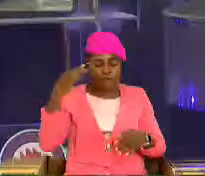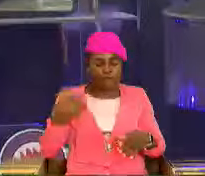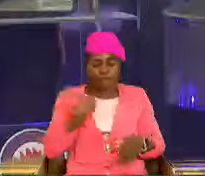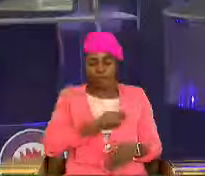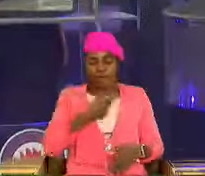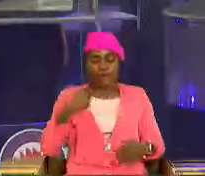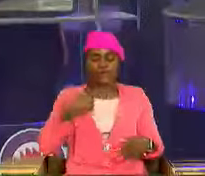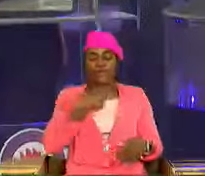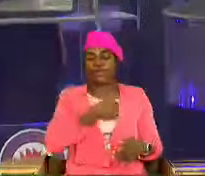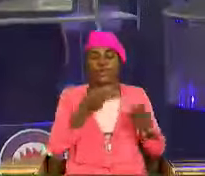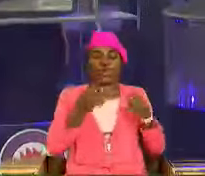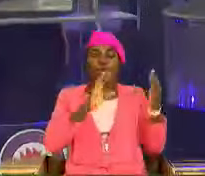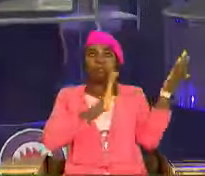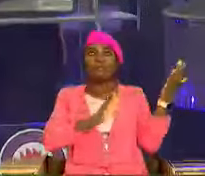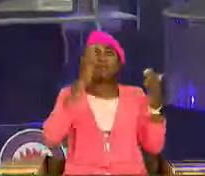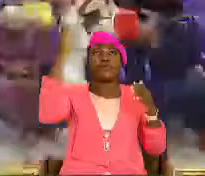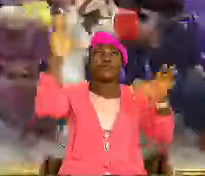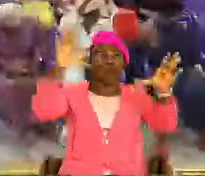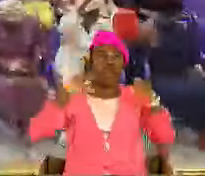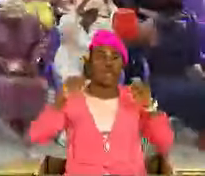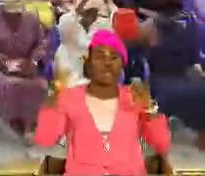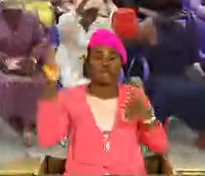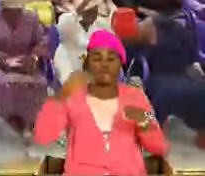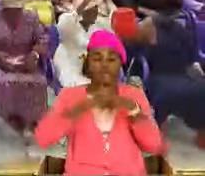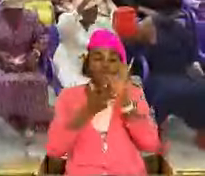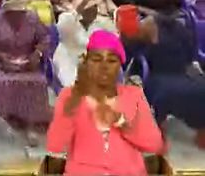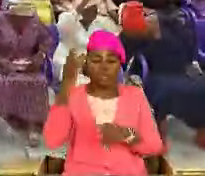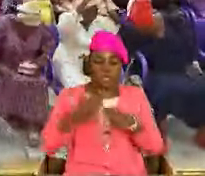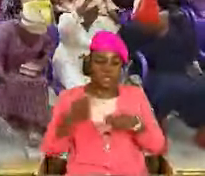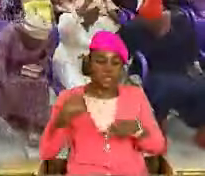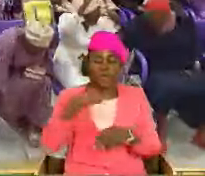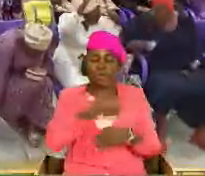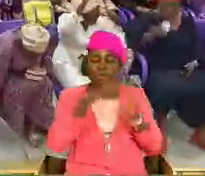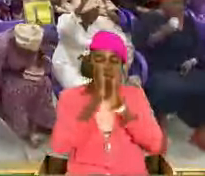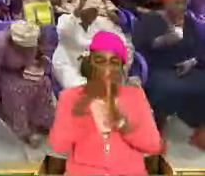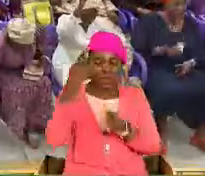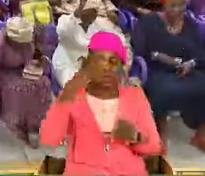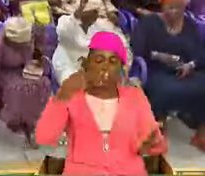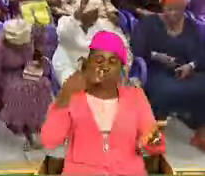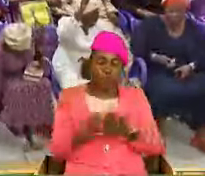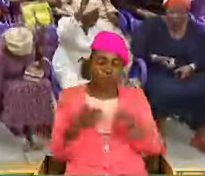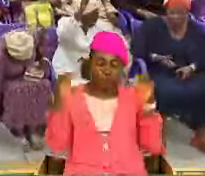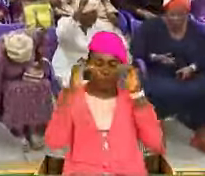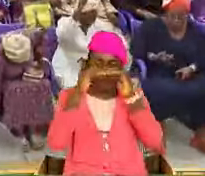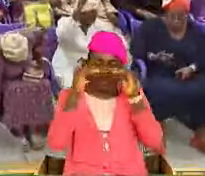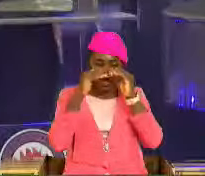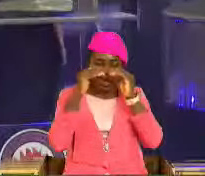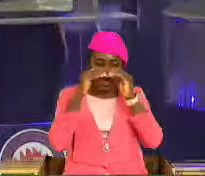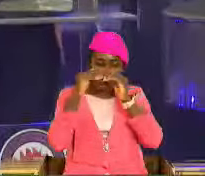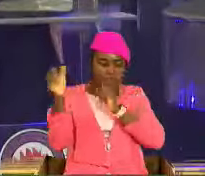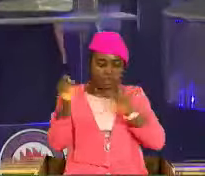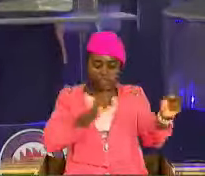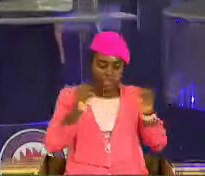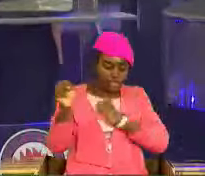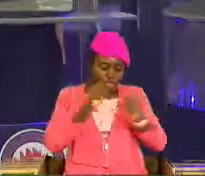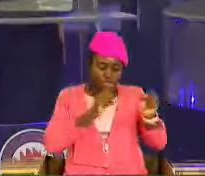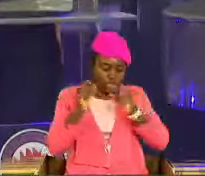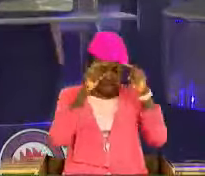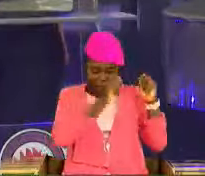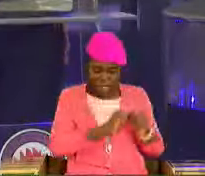accept them in the name of Jesus pray for a good measure press down shaking together